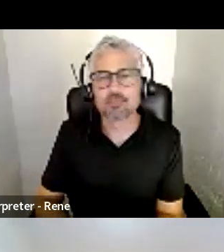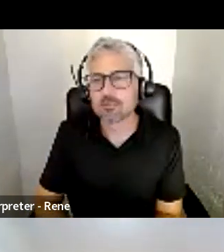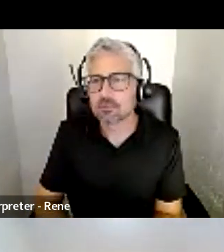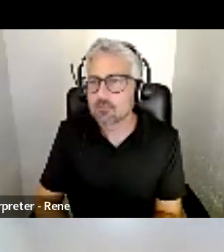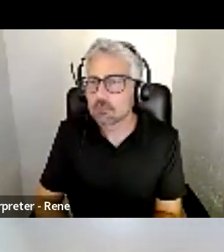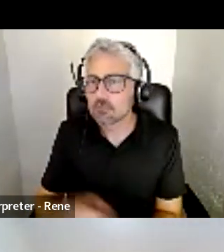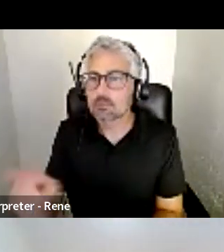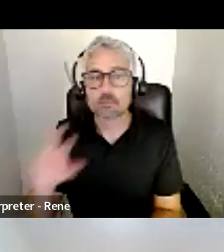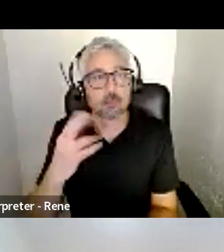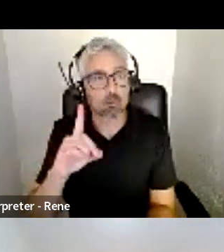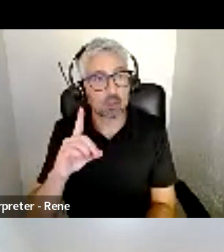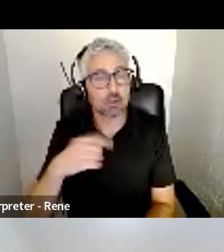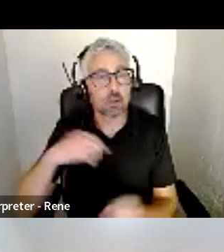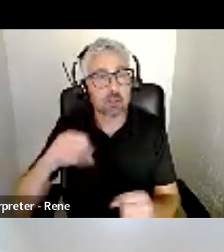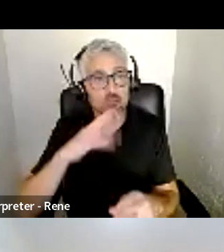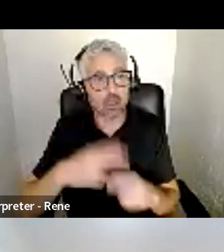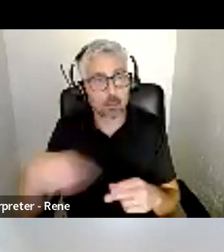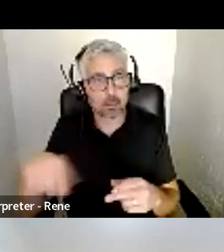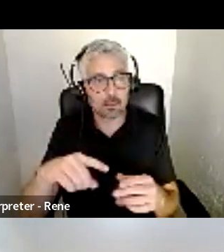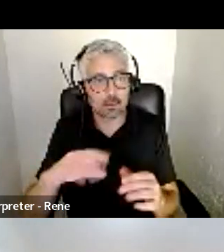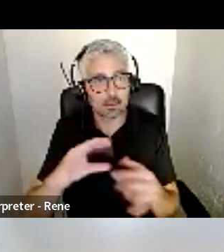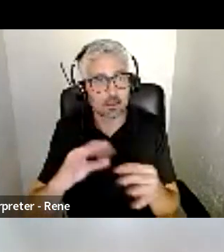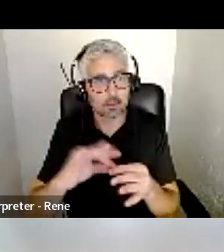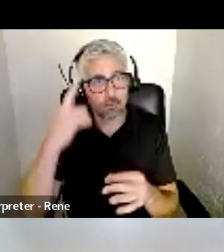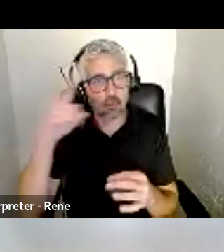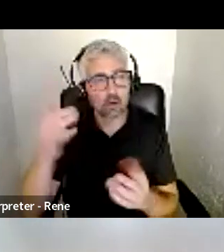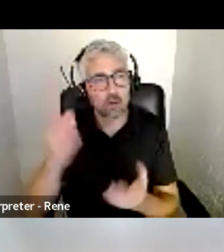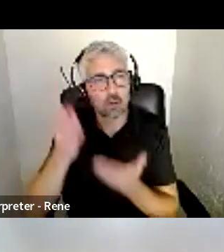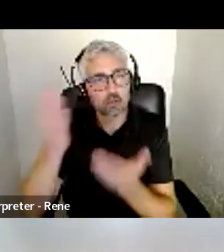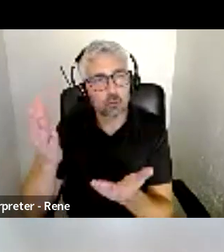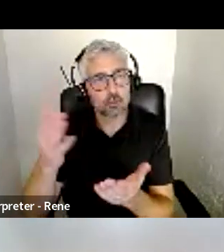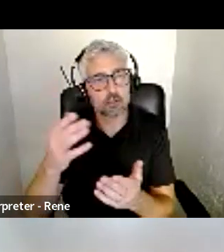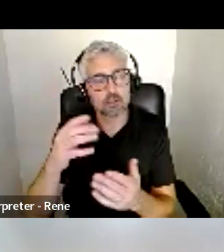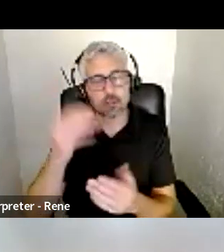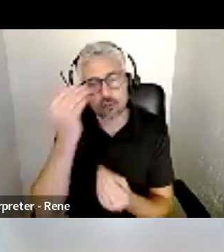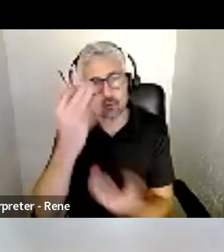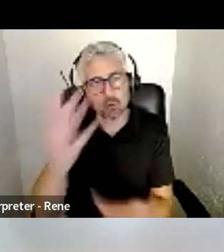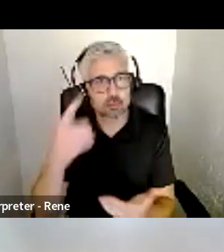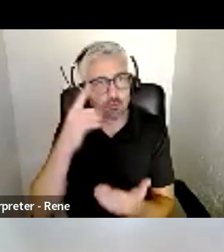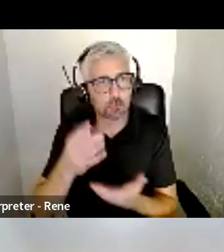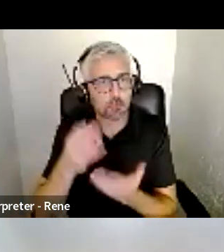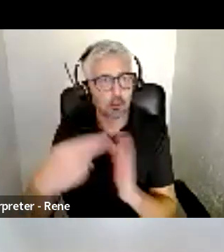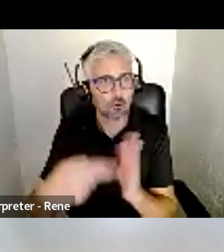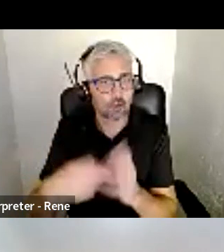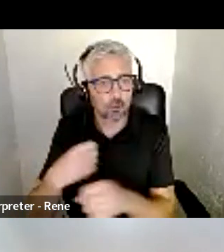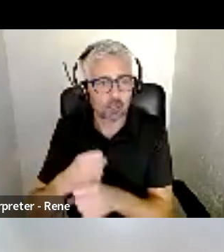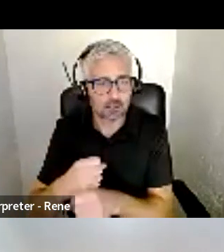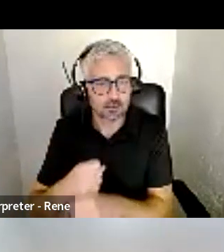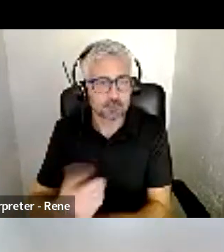I think we talked as a group about commenting on this notice of proposed rulemaking as well. So